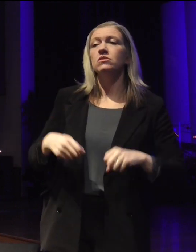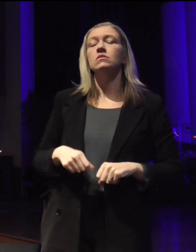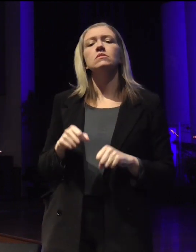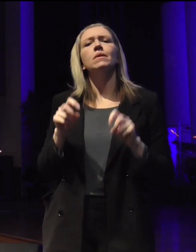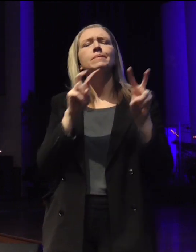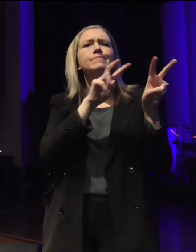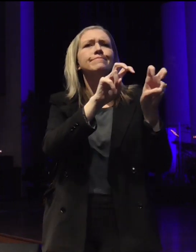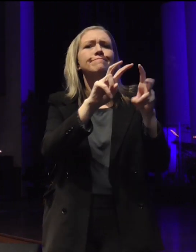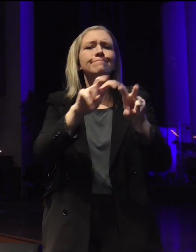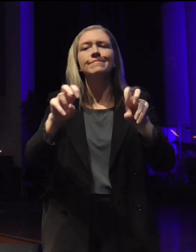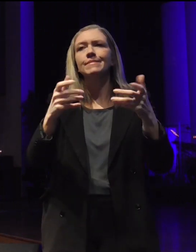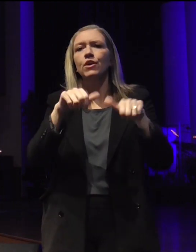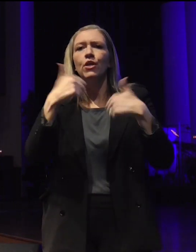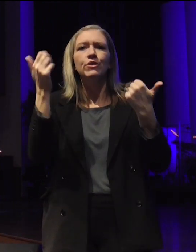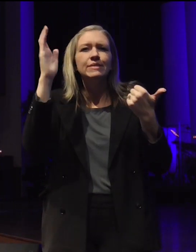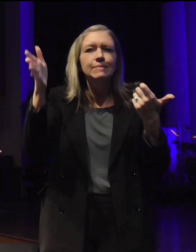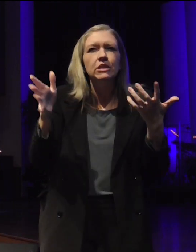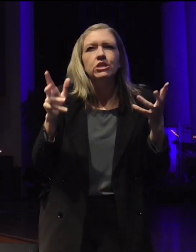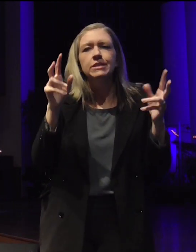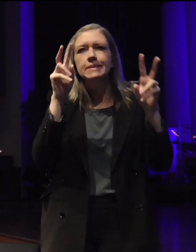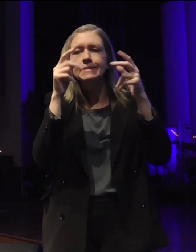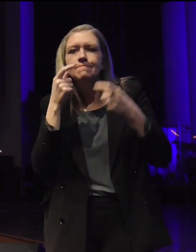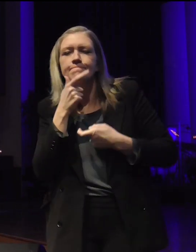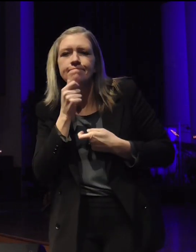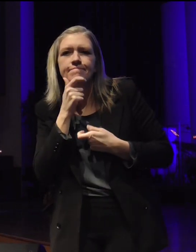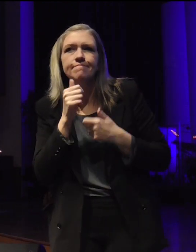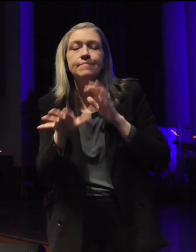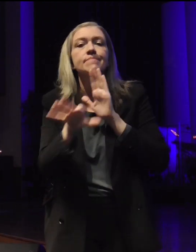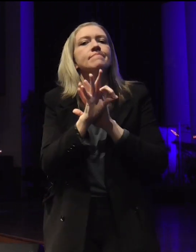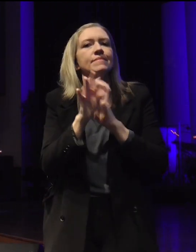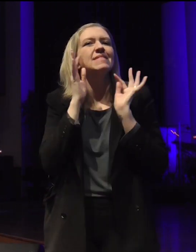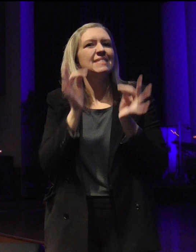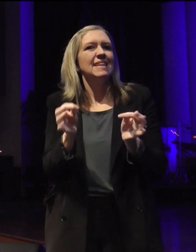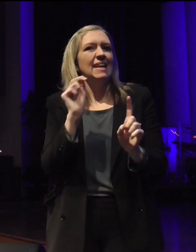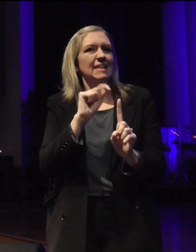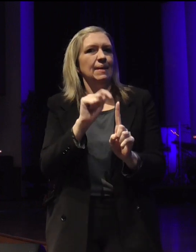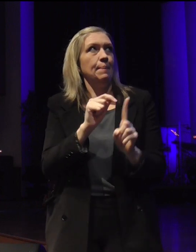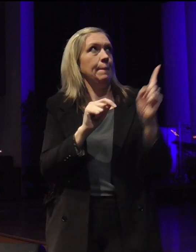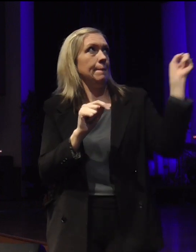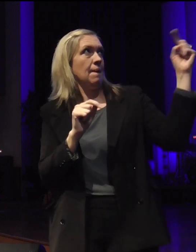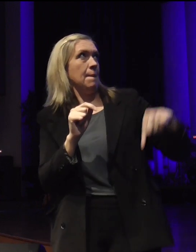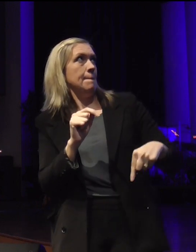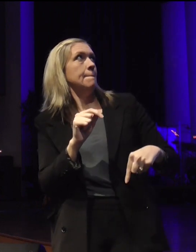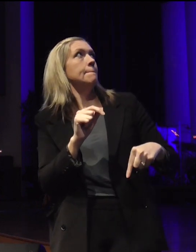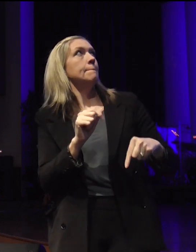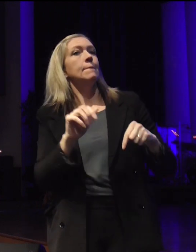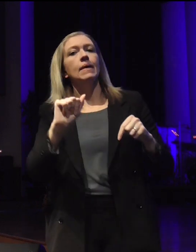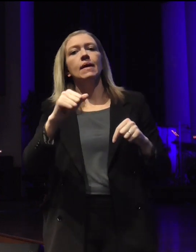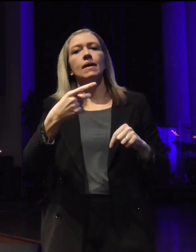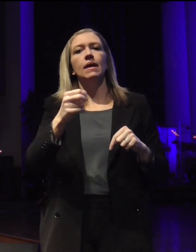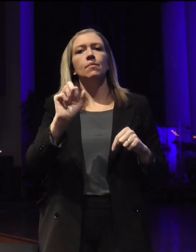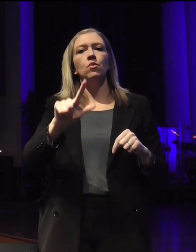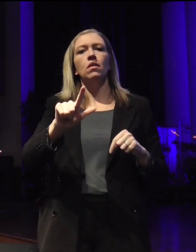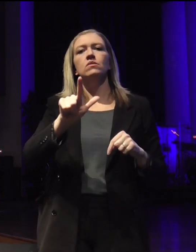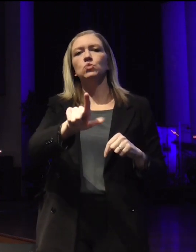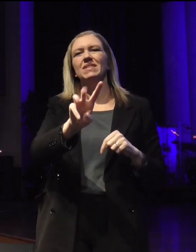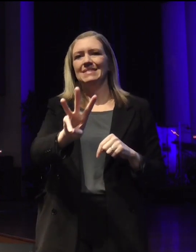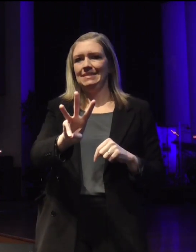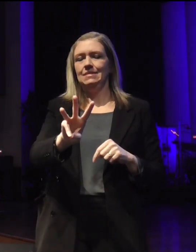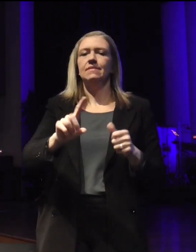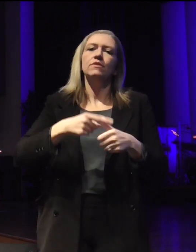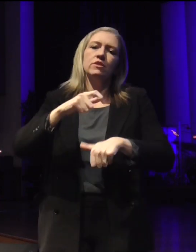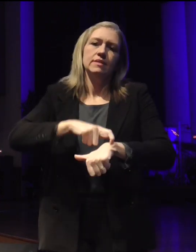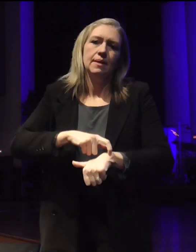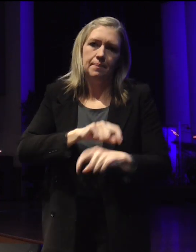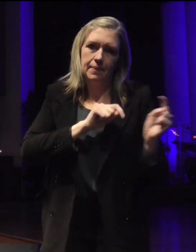speakers and ultimately decided to bring him back with us, or him with us, on April 26th. I shouldn't say back because it's his